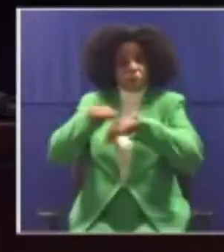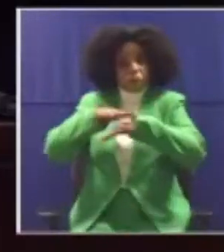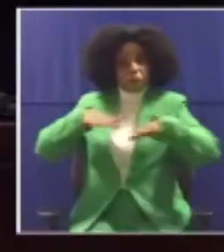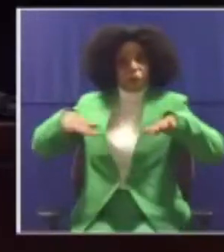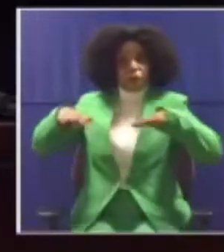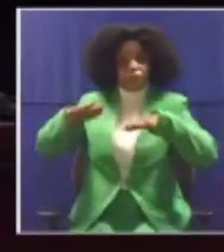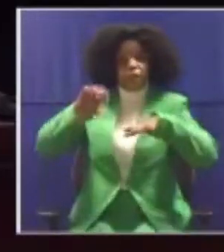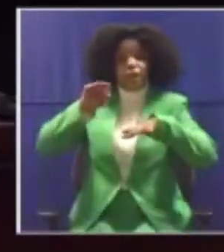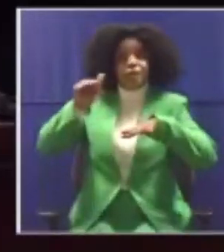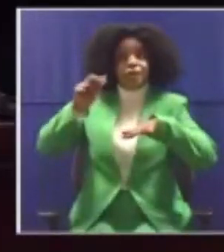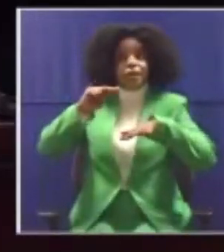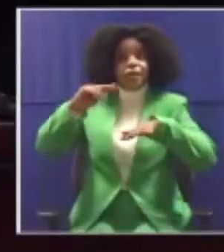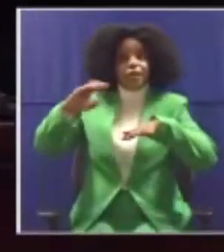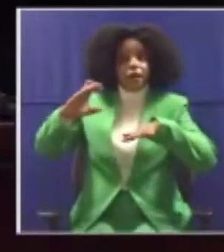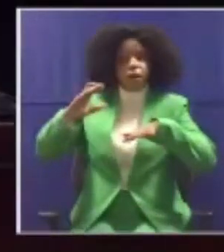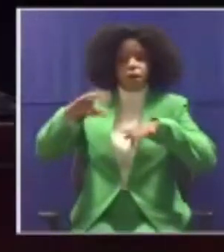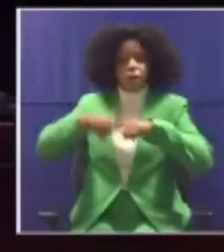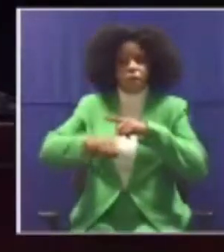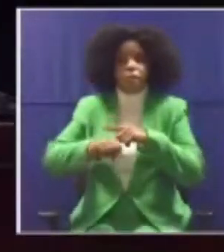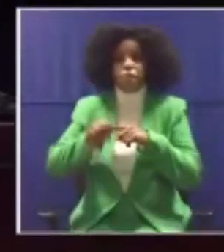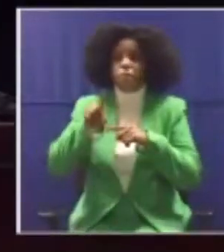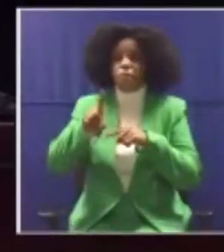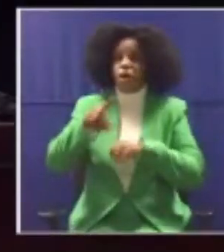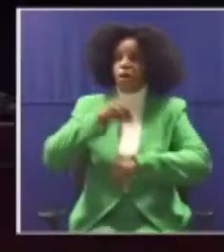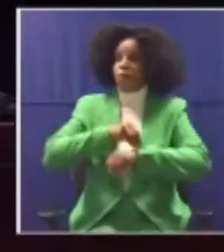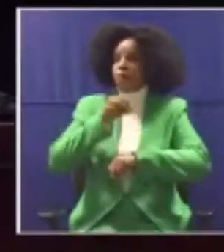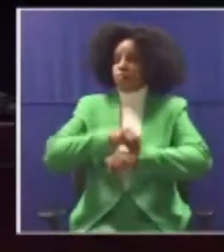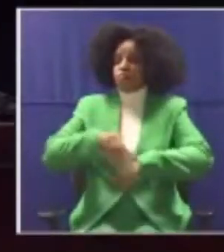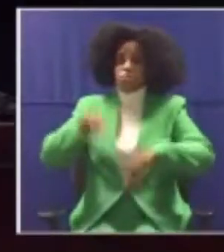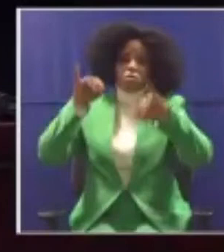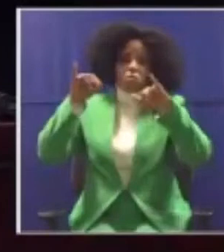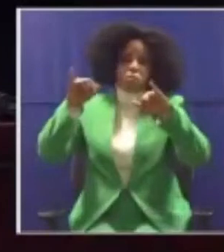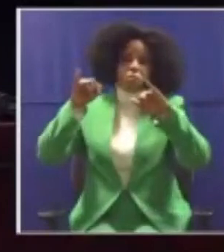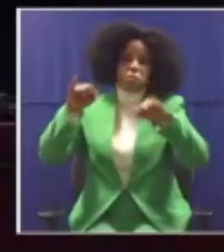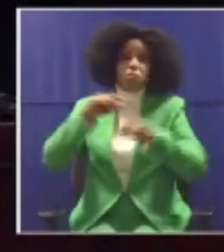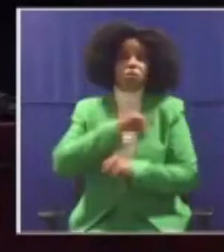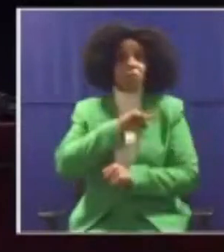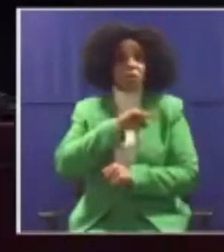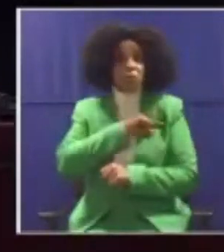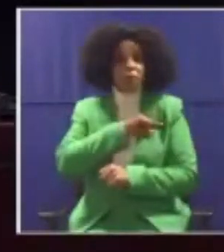problem where people don't even,